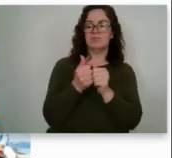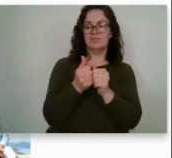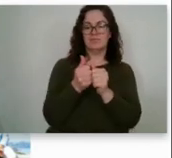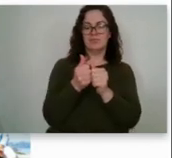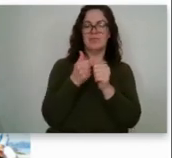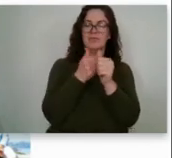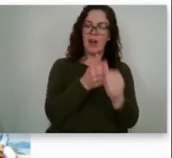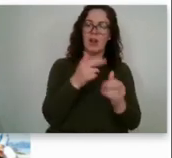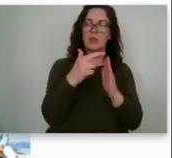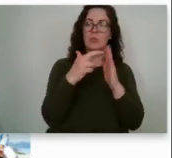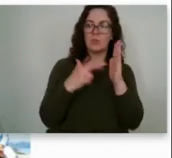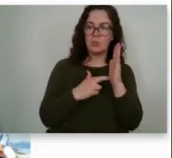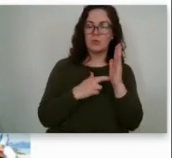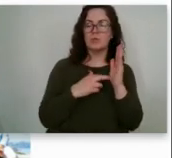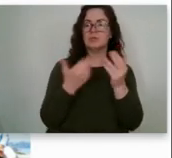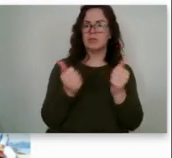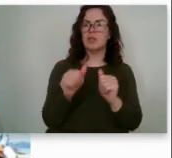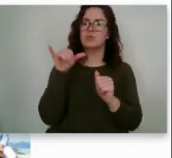to stay safe.